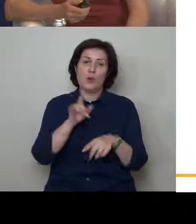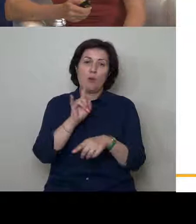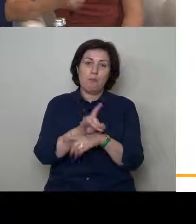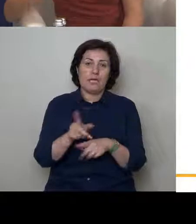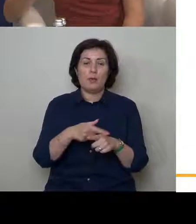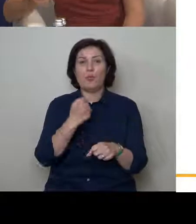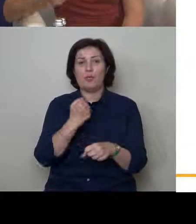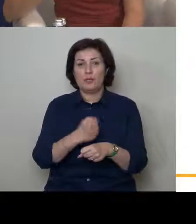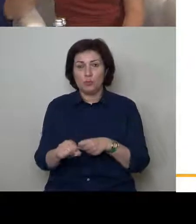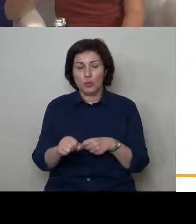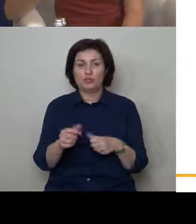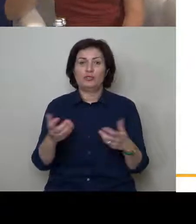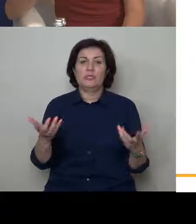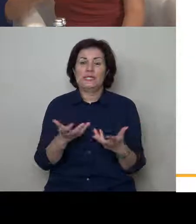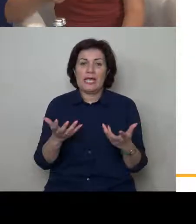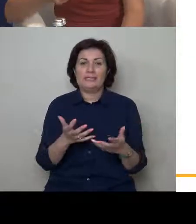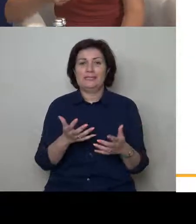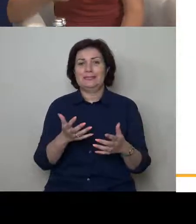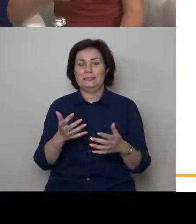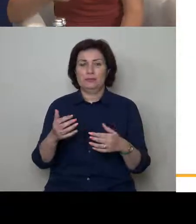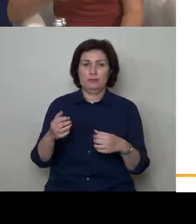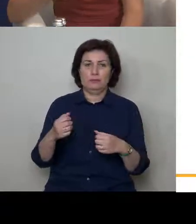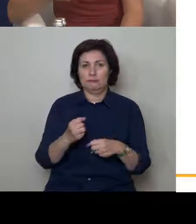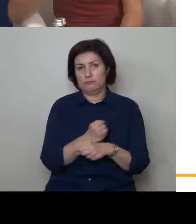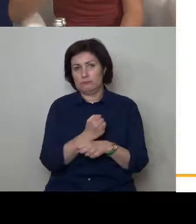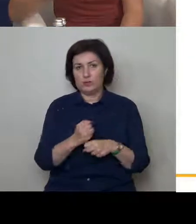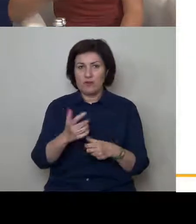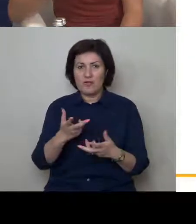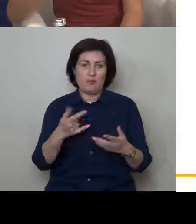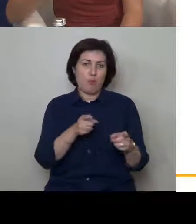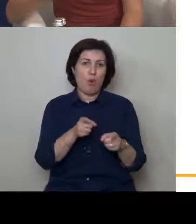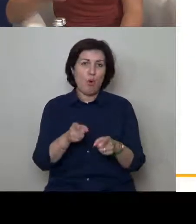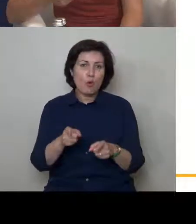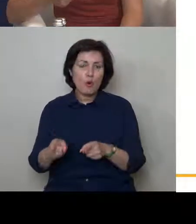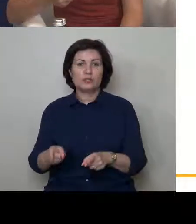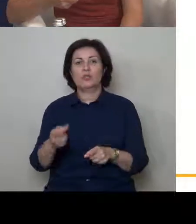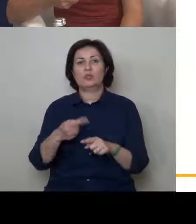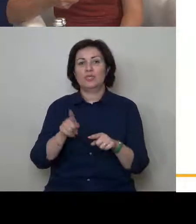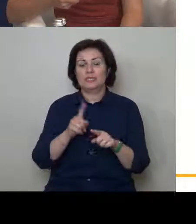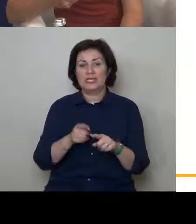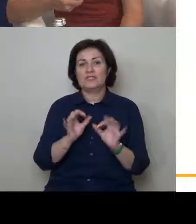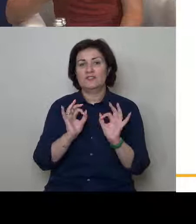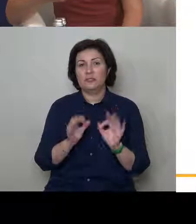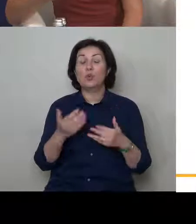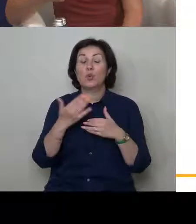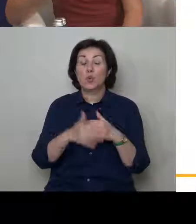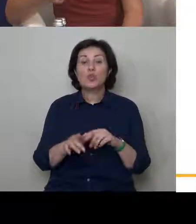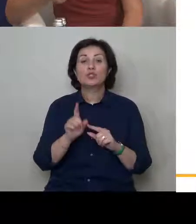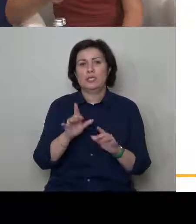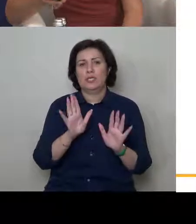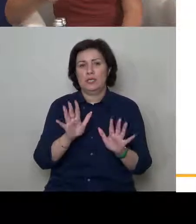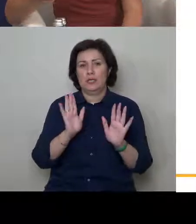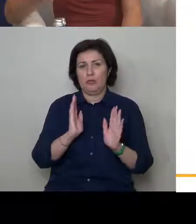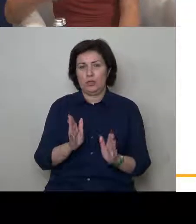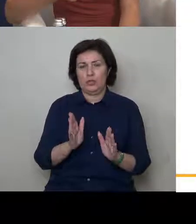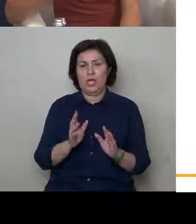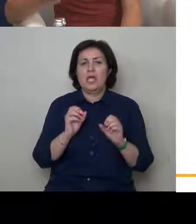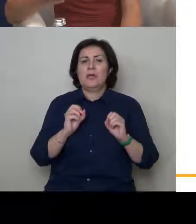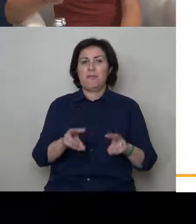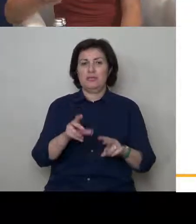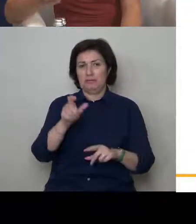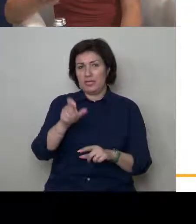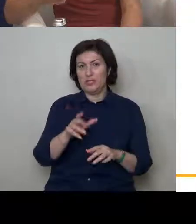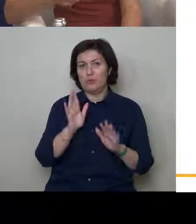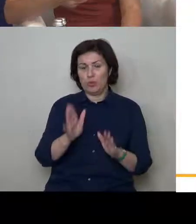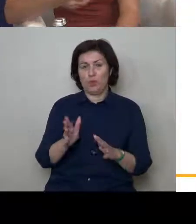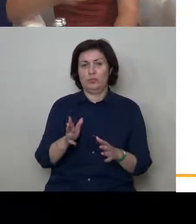administrative liability, especially if this was done through duping or violence or threats, only then